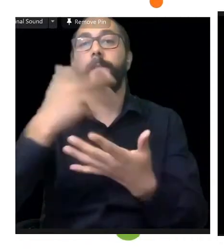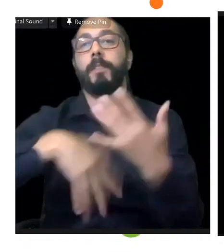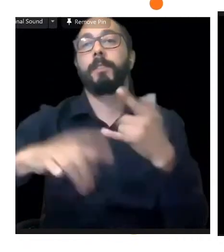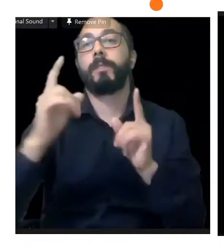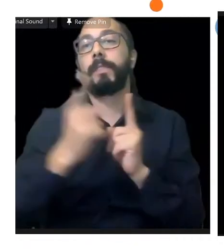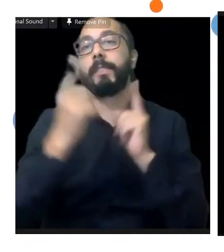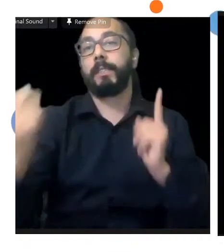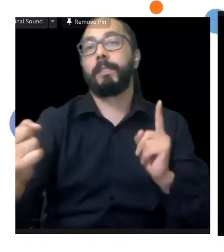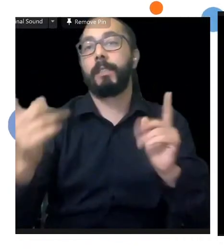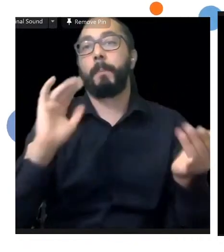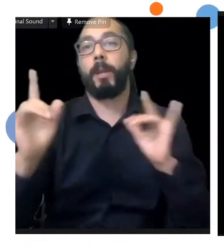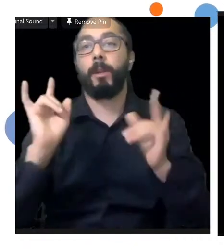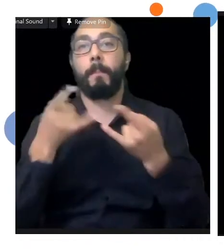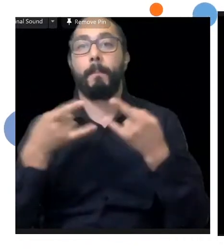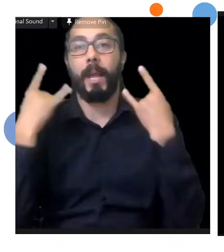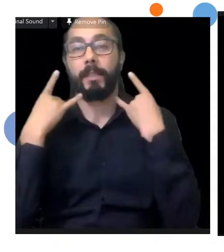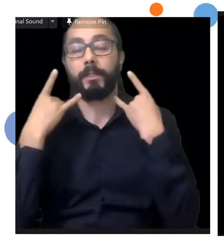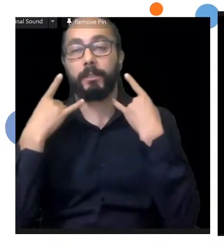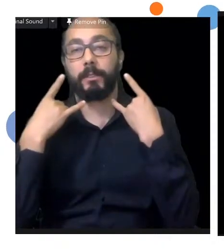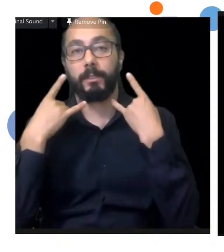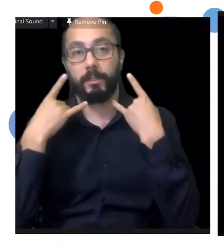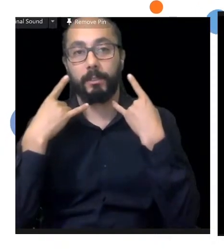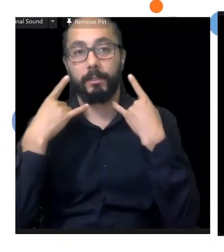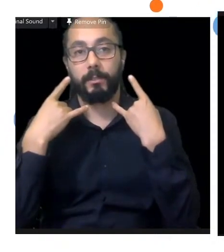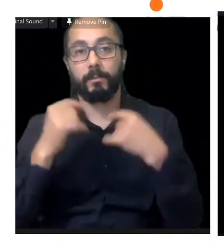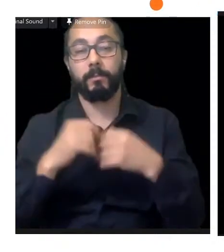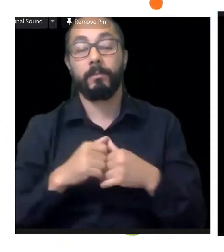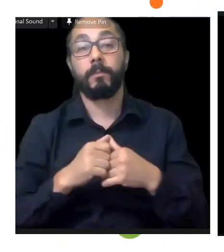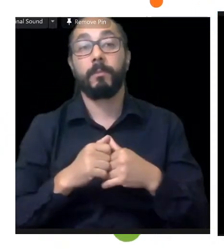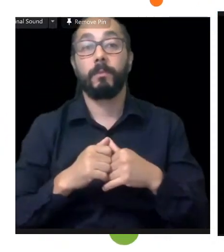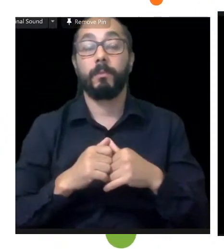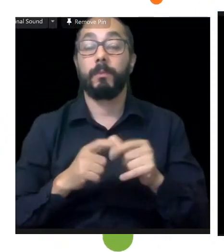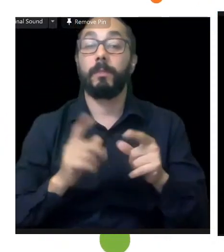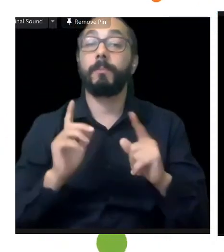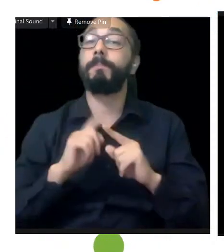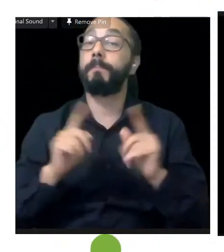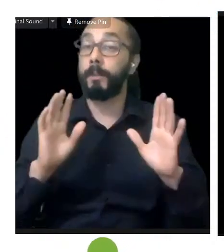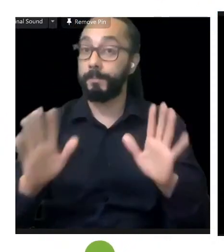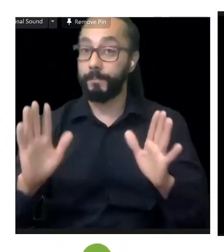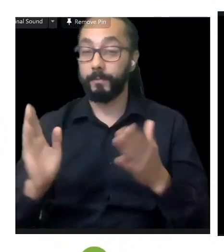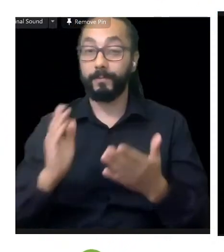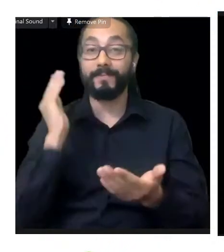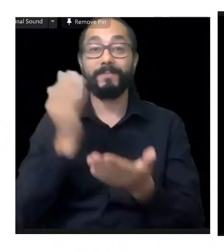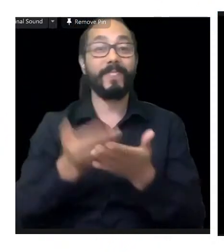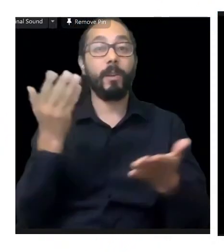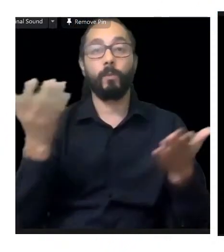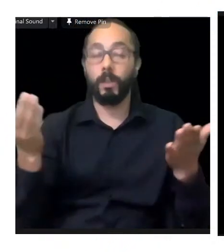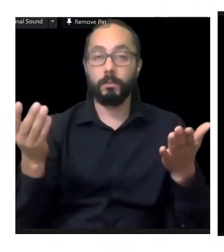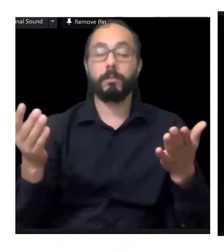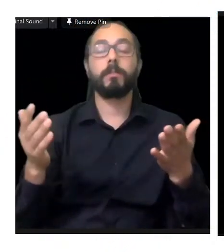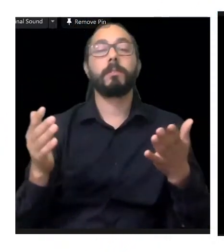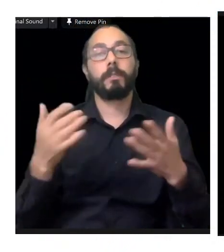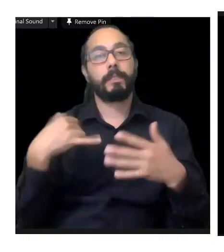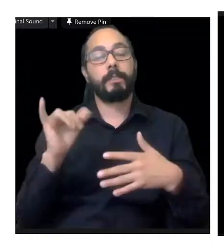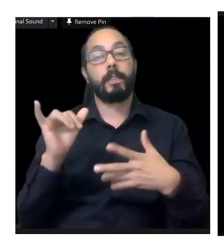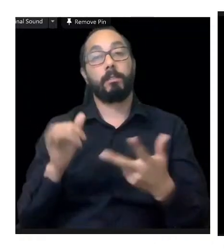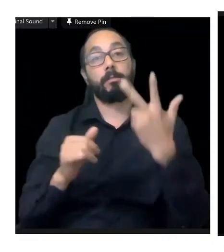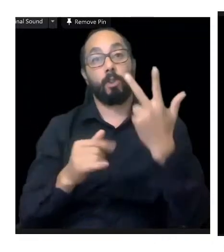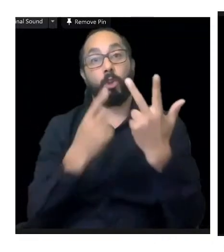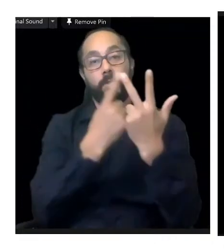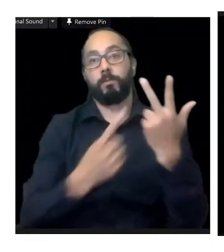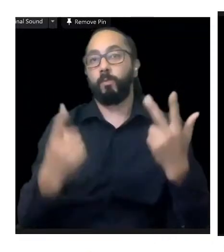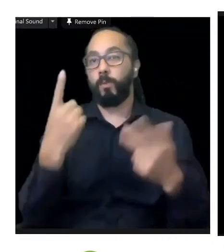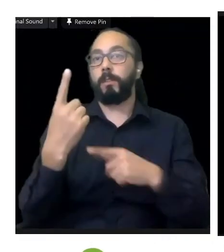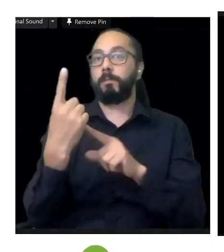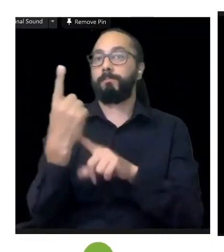when it comes to what makes them feel comfortable. But the fact of the matter is that still a significant one third of arts and culture